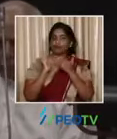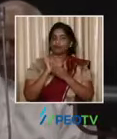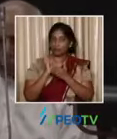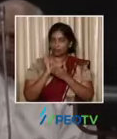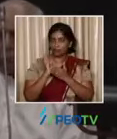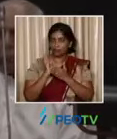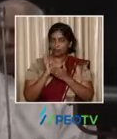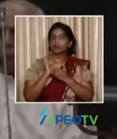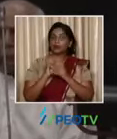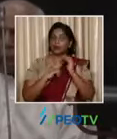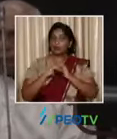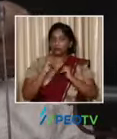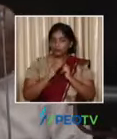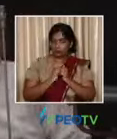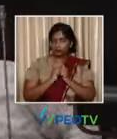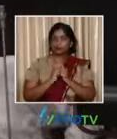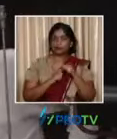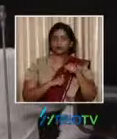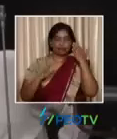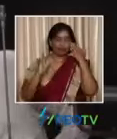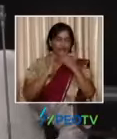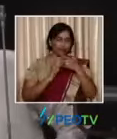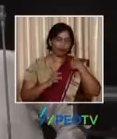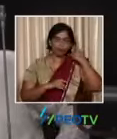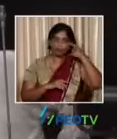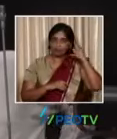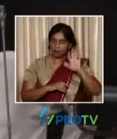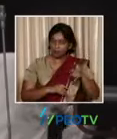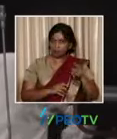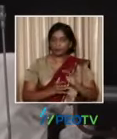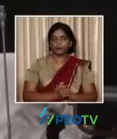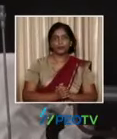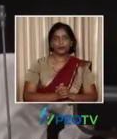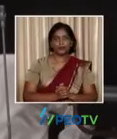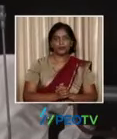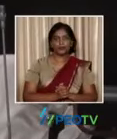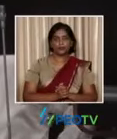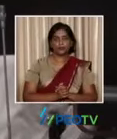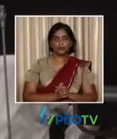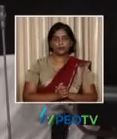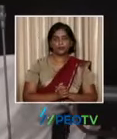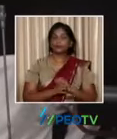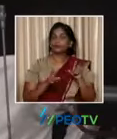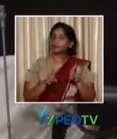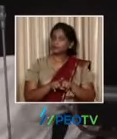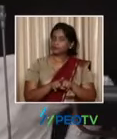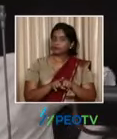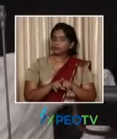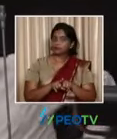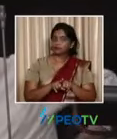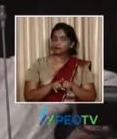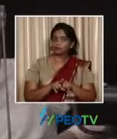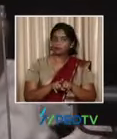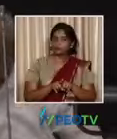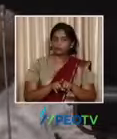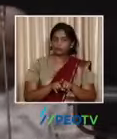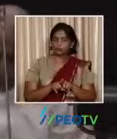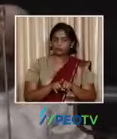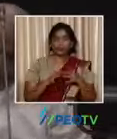and the application of new eligibility criteria to identify low-income families of receiving welfare benefit